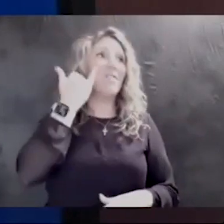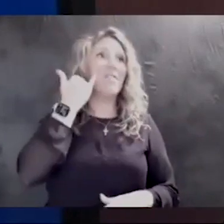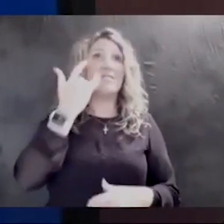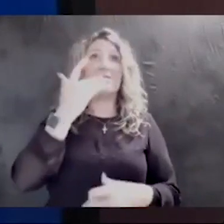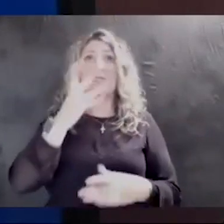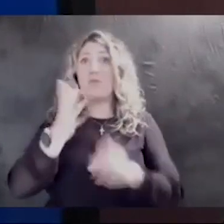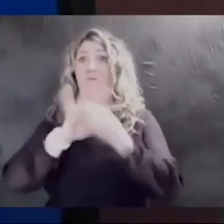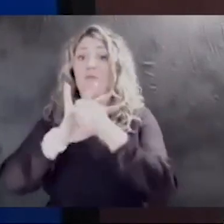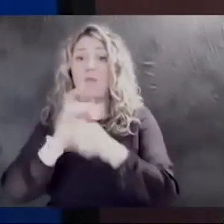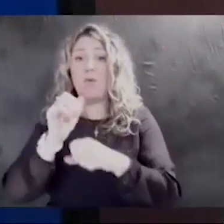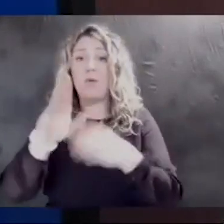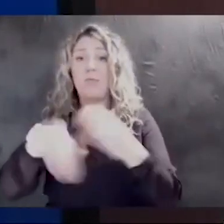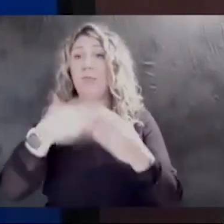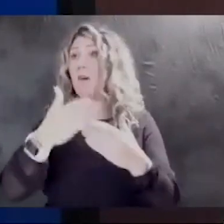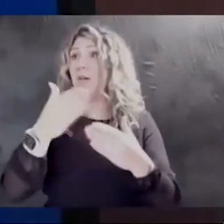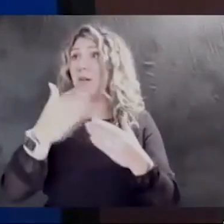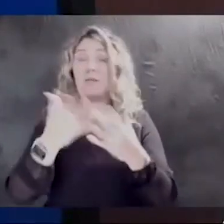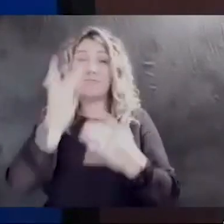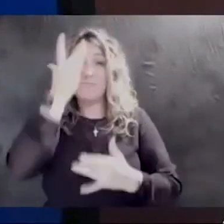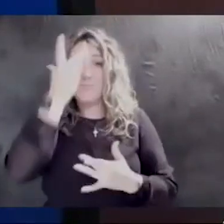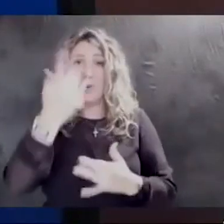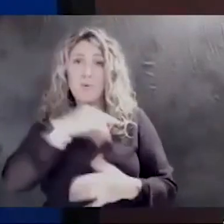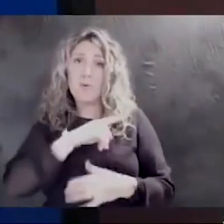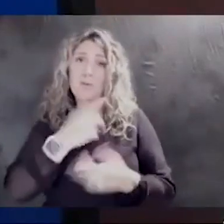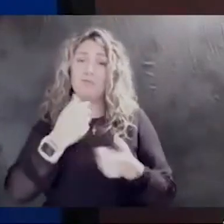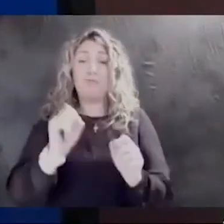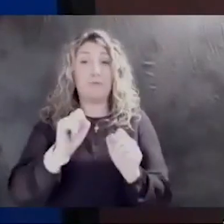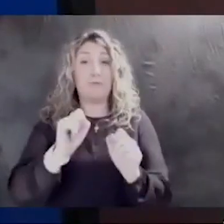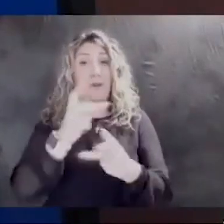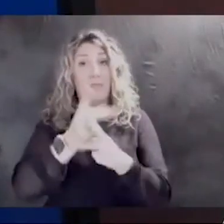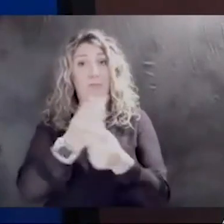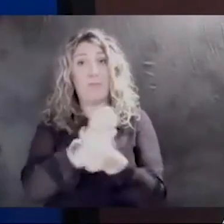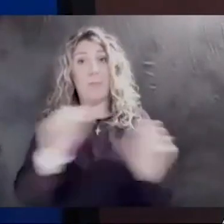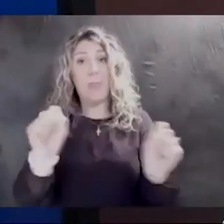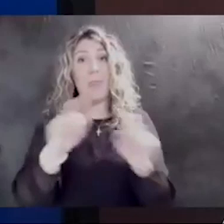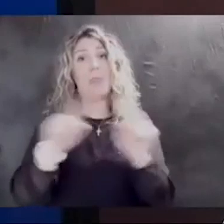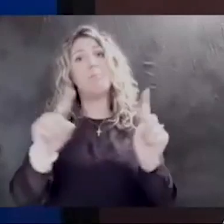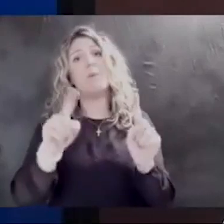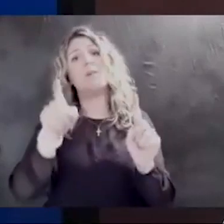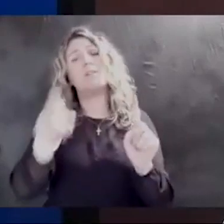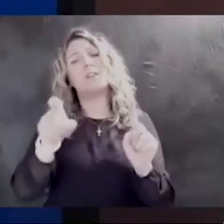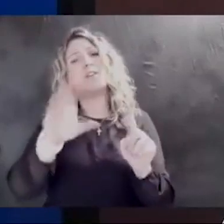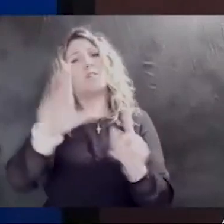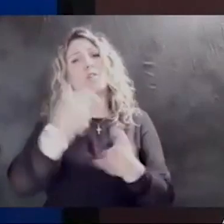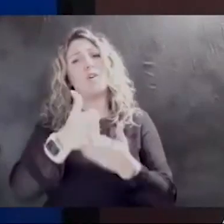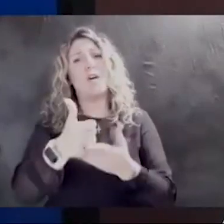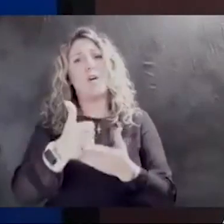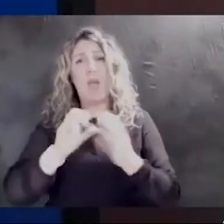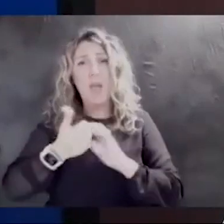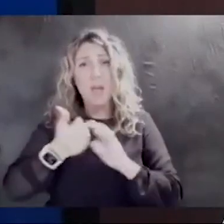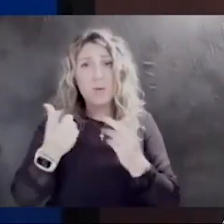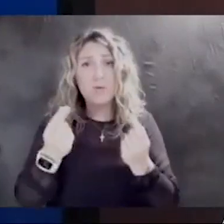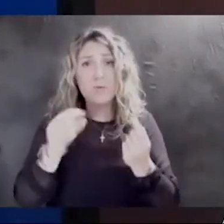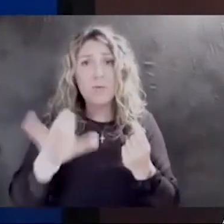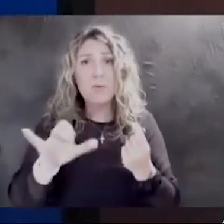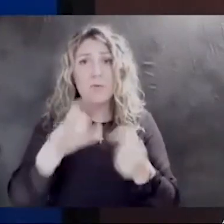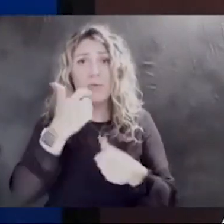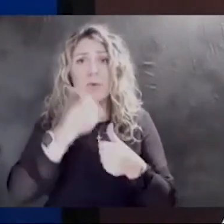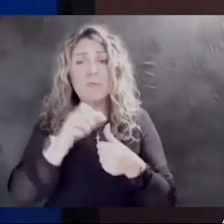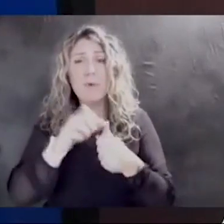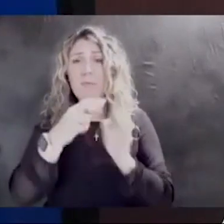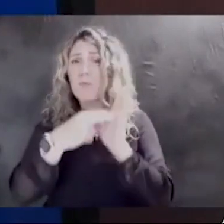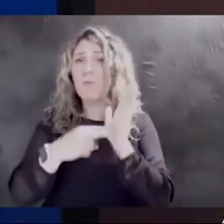going to try and keep you safe. What we need you to do is help us keep you safe. There's one way to do that. Remember that the rules of